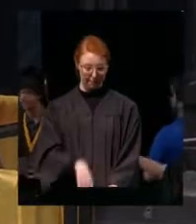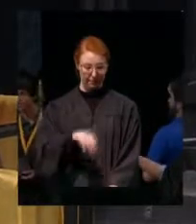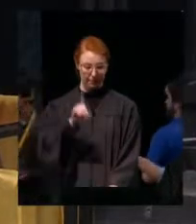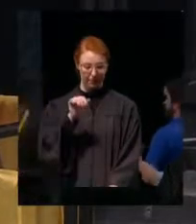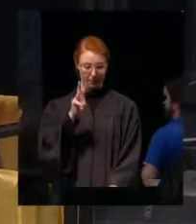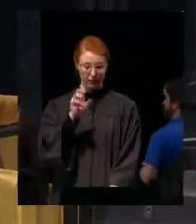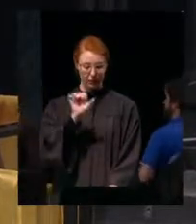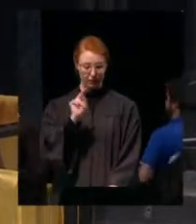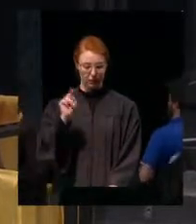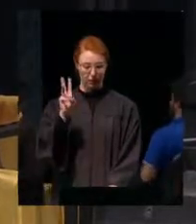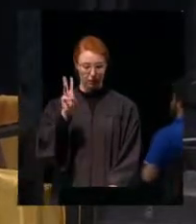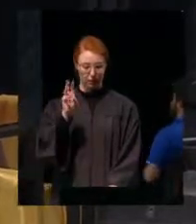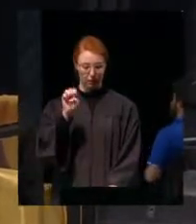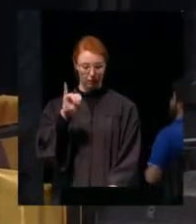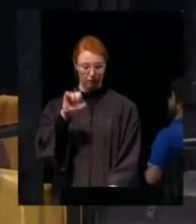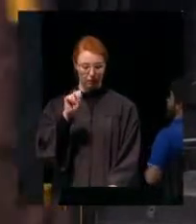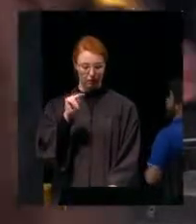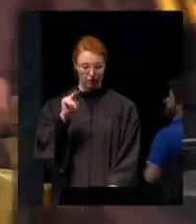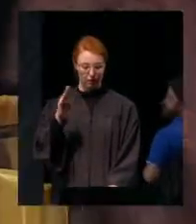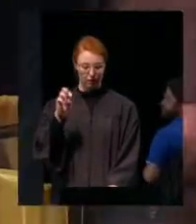Dawson Weisenberger.